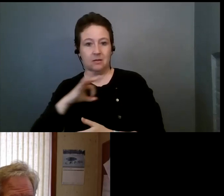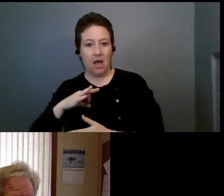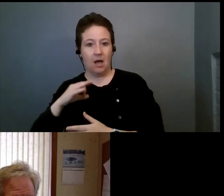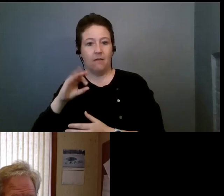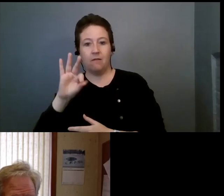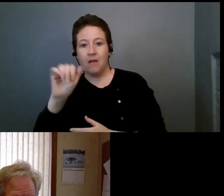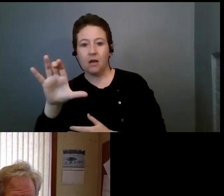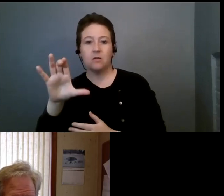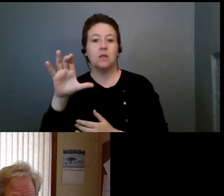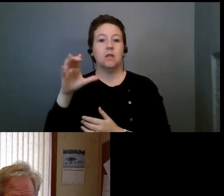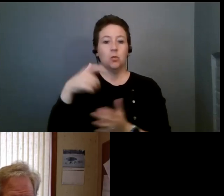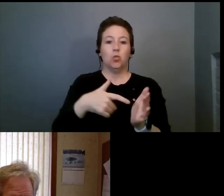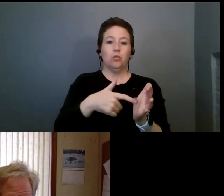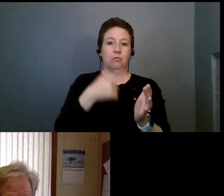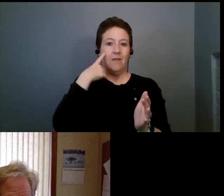these behaviors. And